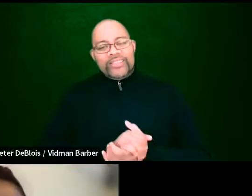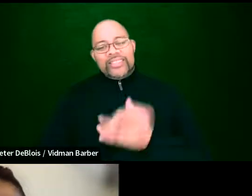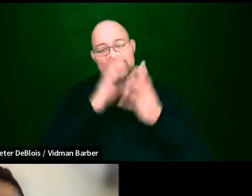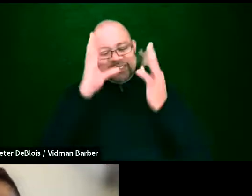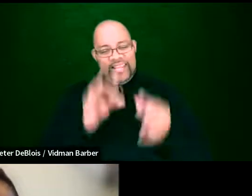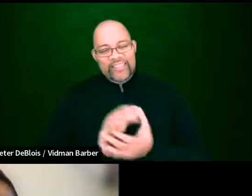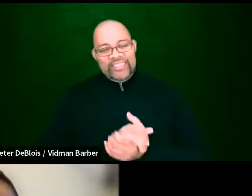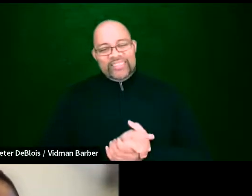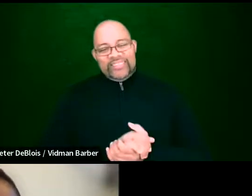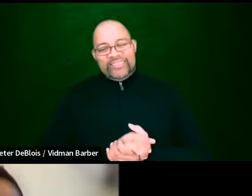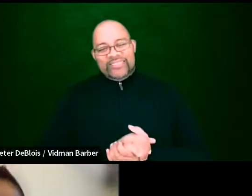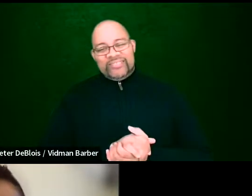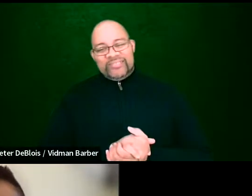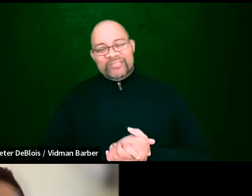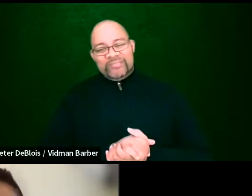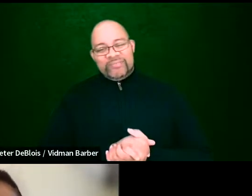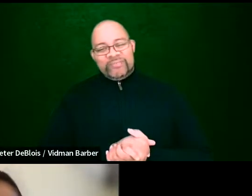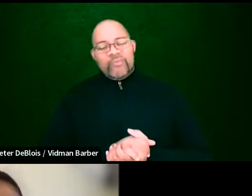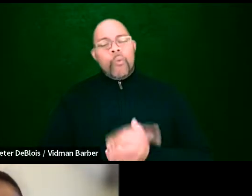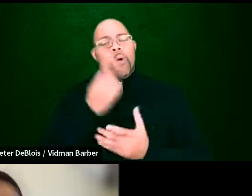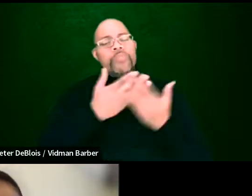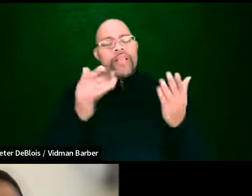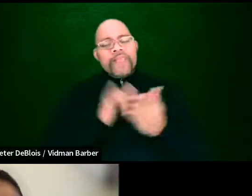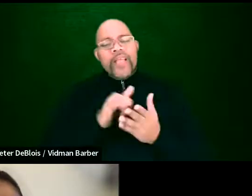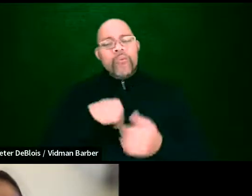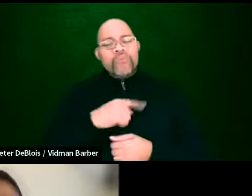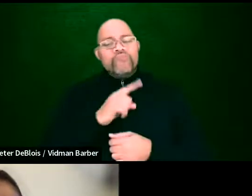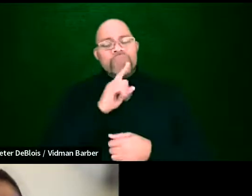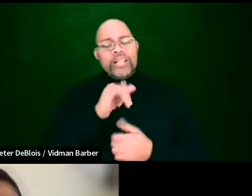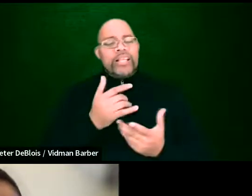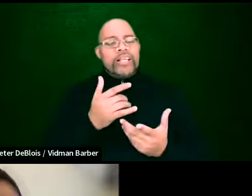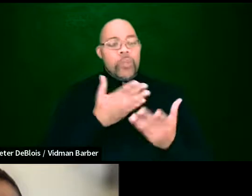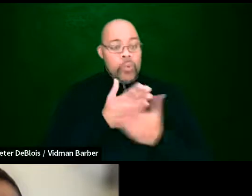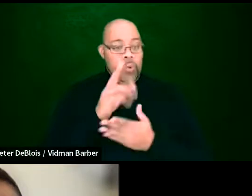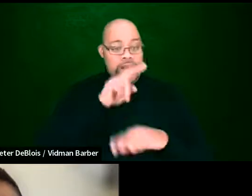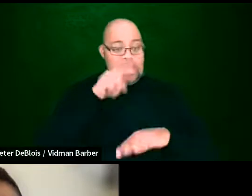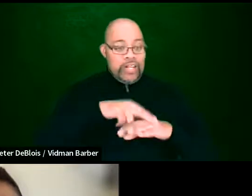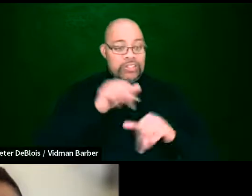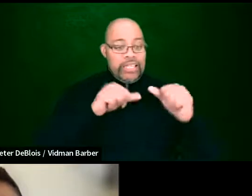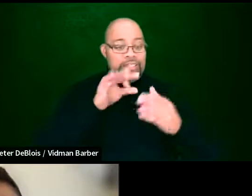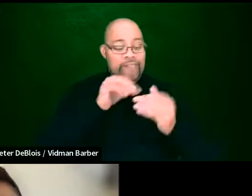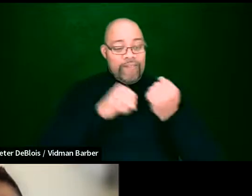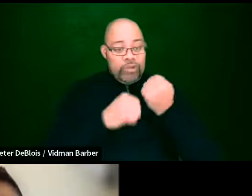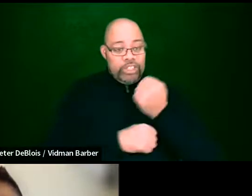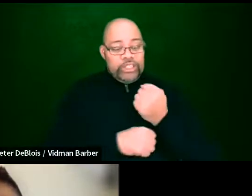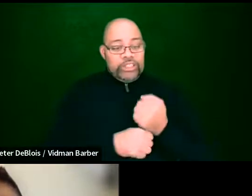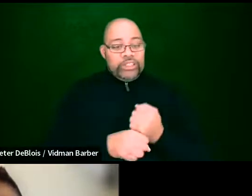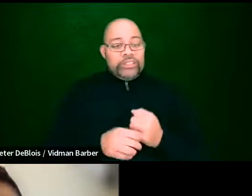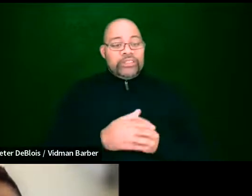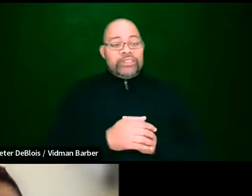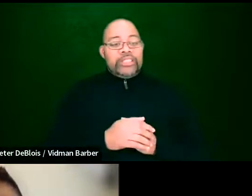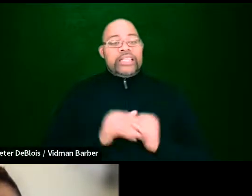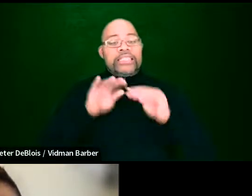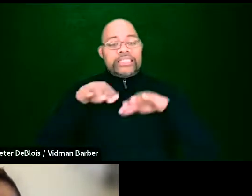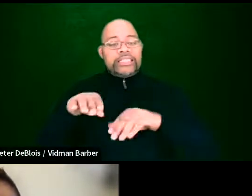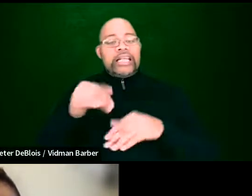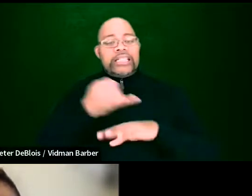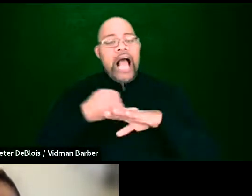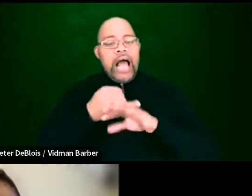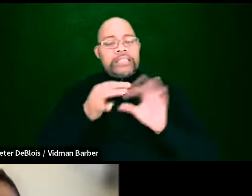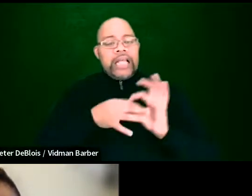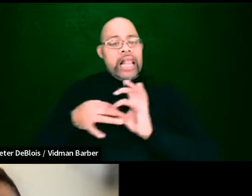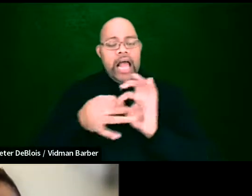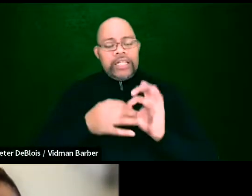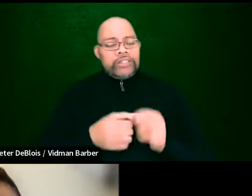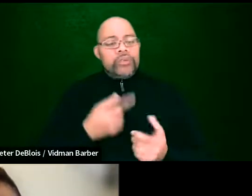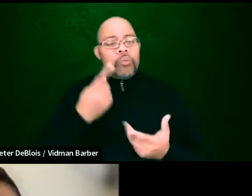Definitely. So one of the things that we, through the National Science Foundation Seas Islands Alliance program, one of the